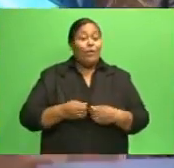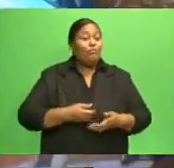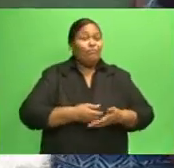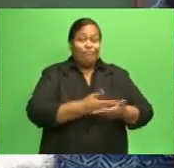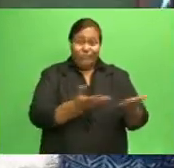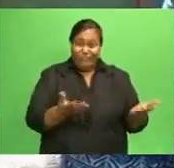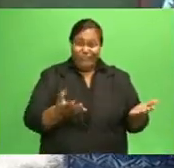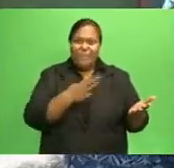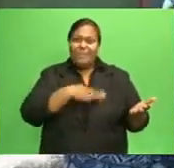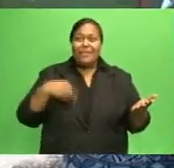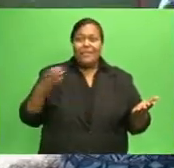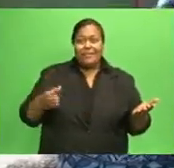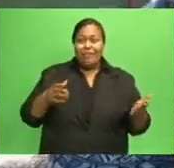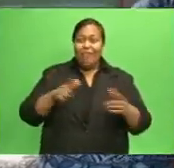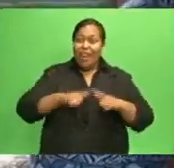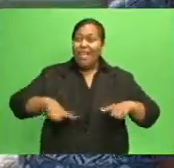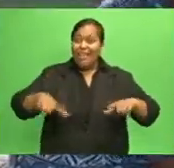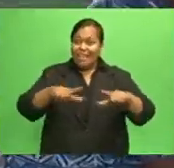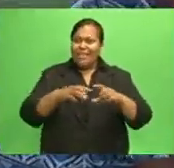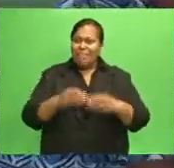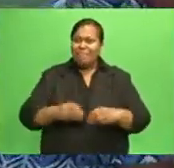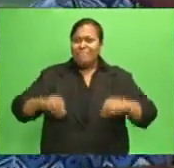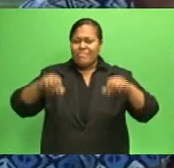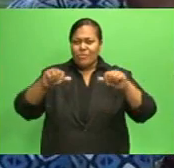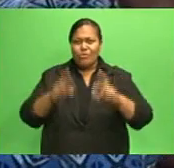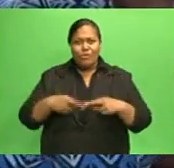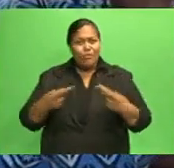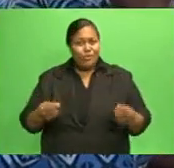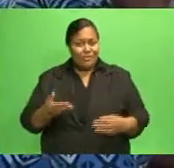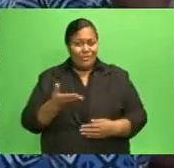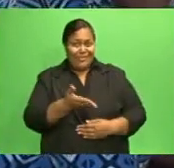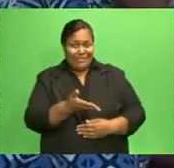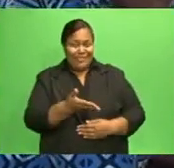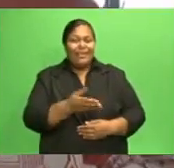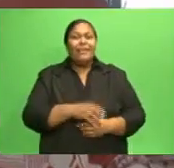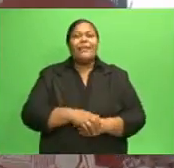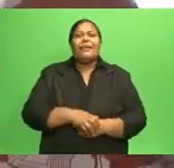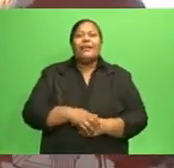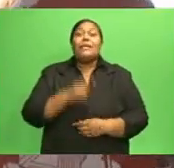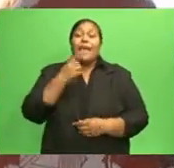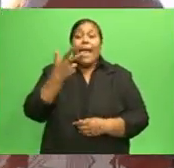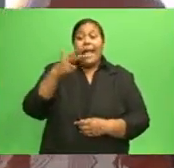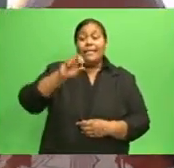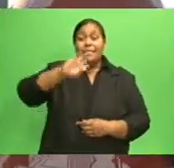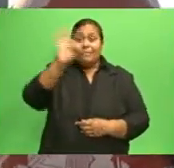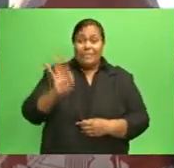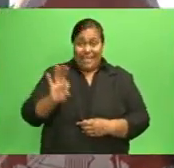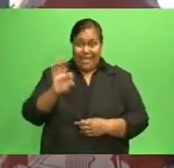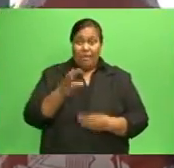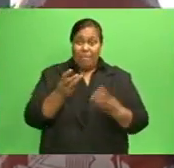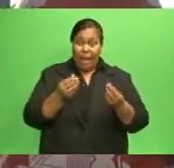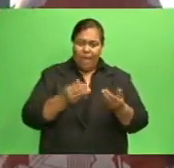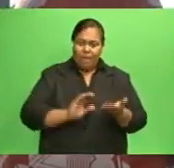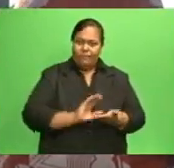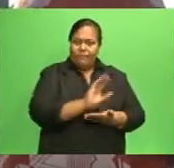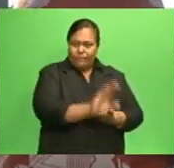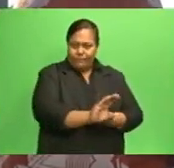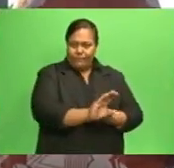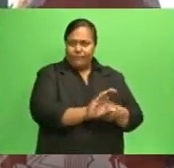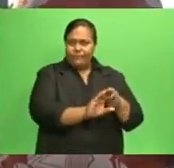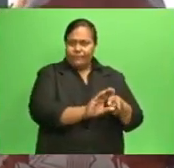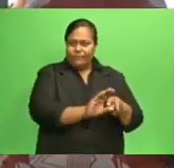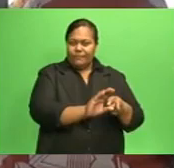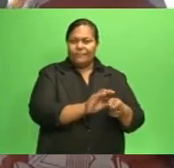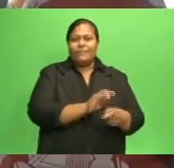Mineral Resources, Johnny Usamate, says 80% of the money derived from mineral extraction goes to the landowners